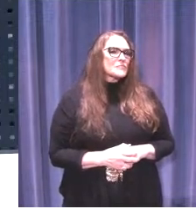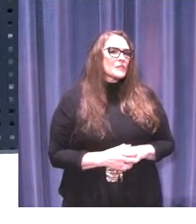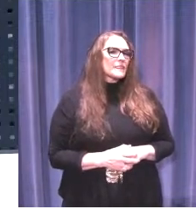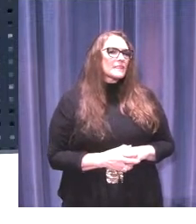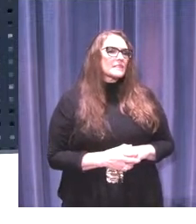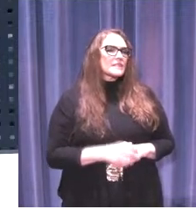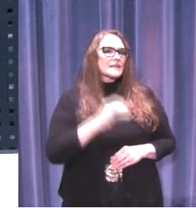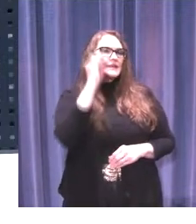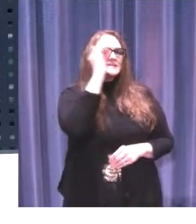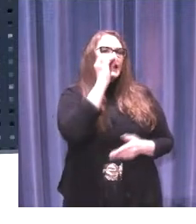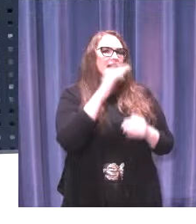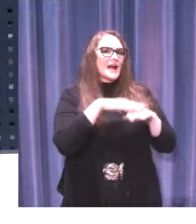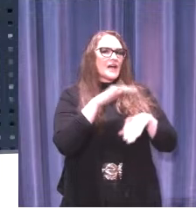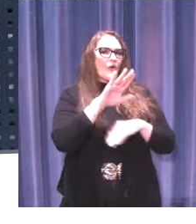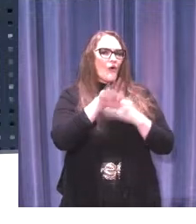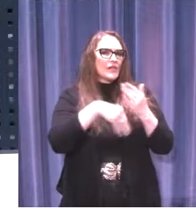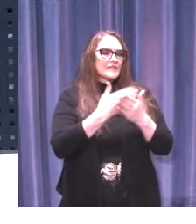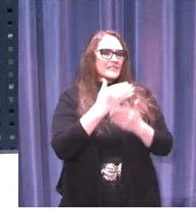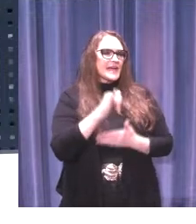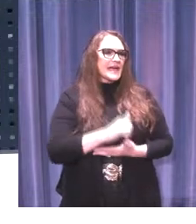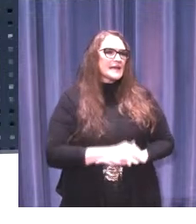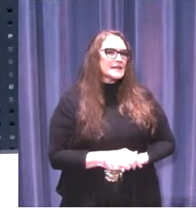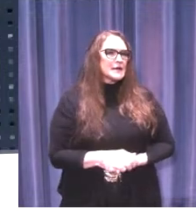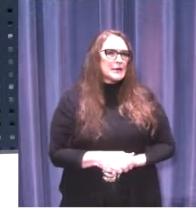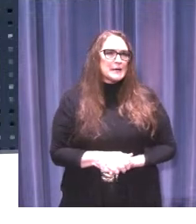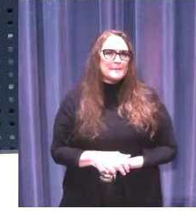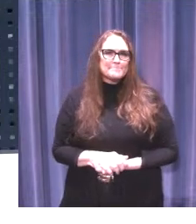take on all that.